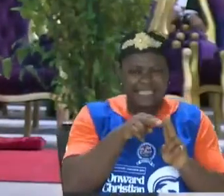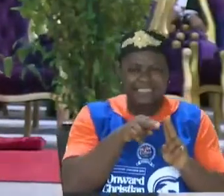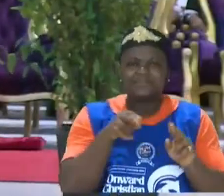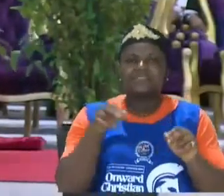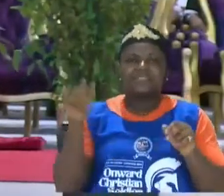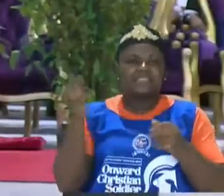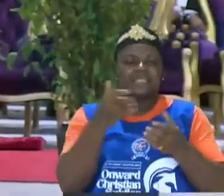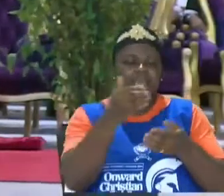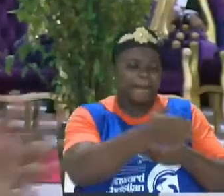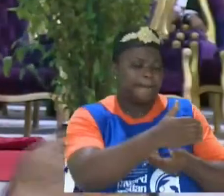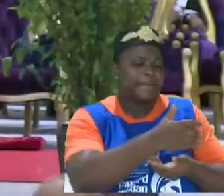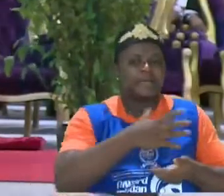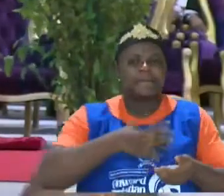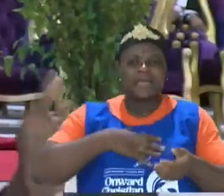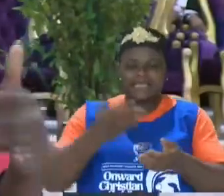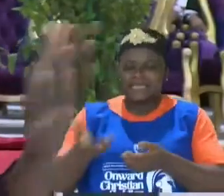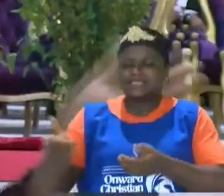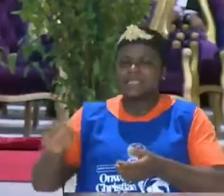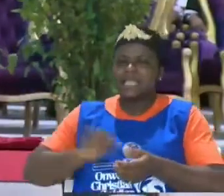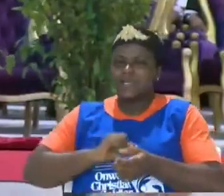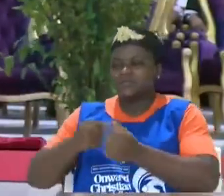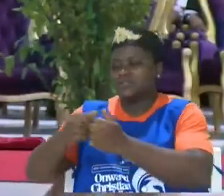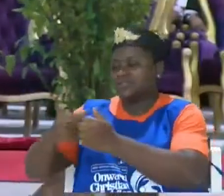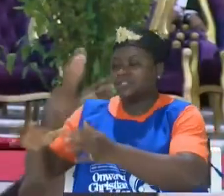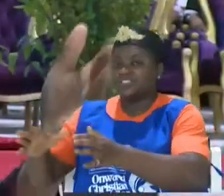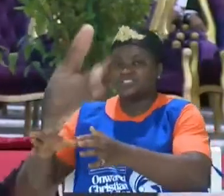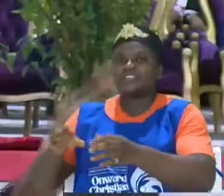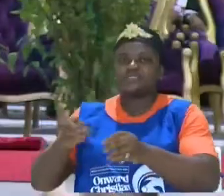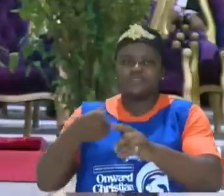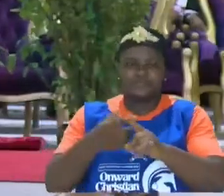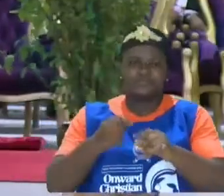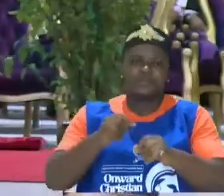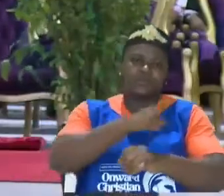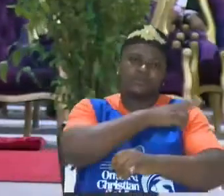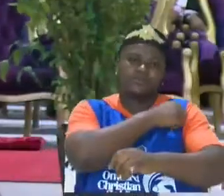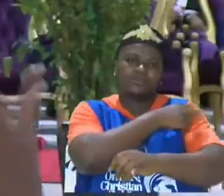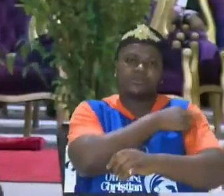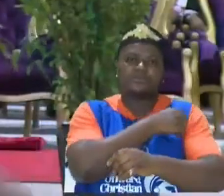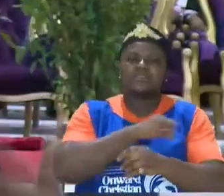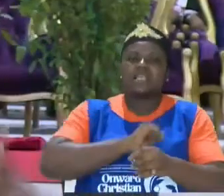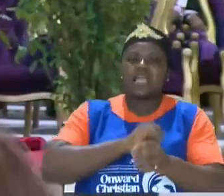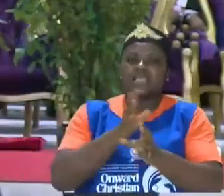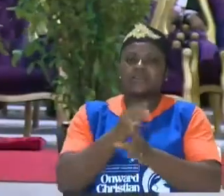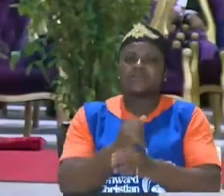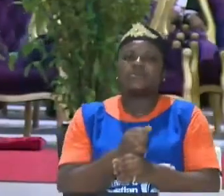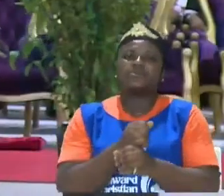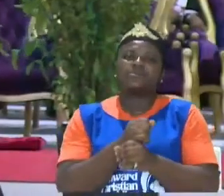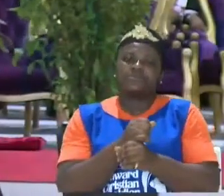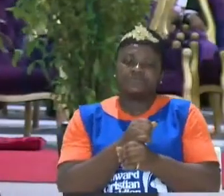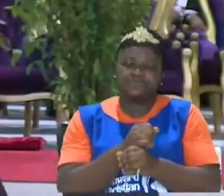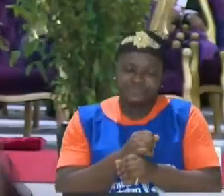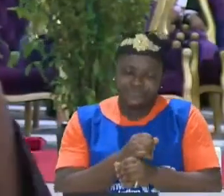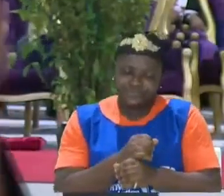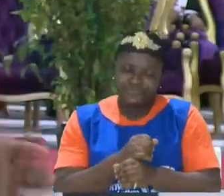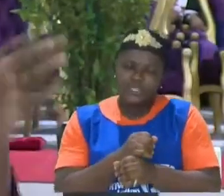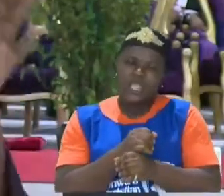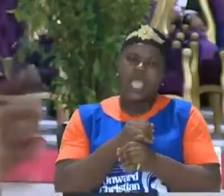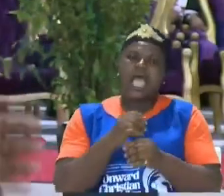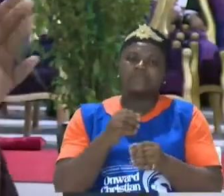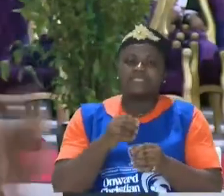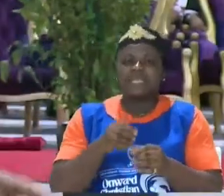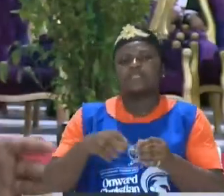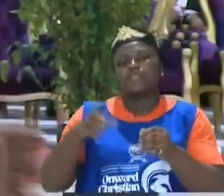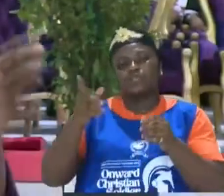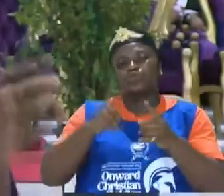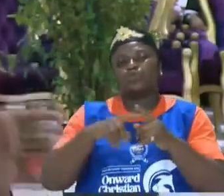discharged from the hospital. Then I got admitted at another hospital where I got proper treatment. And since the day